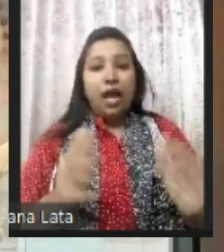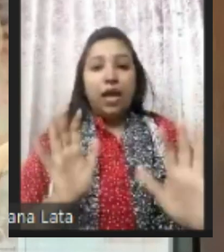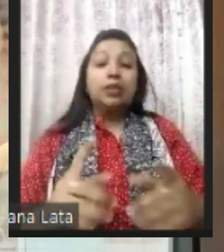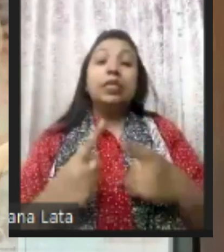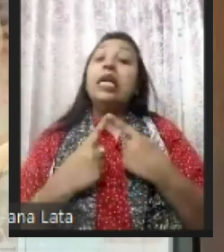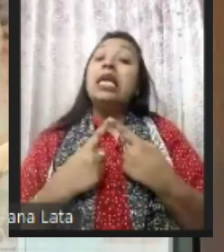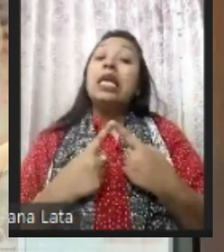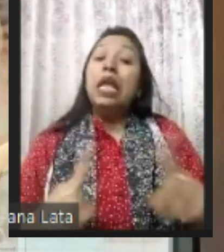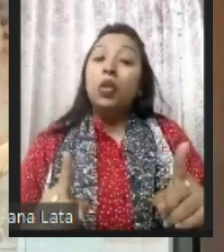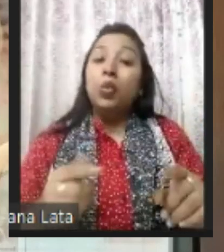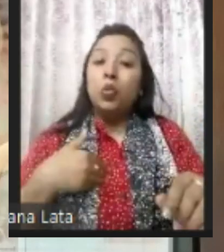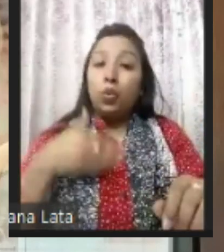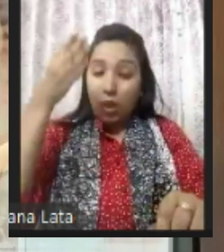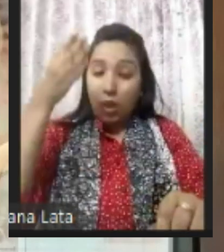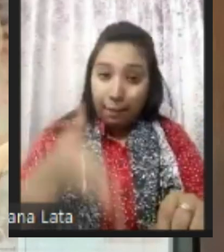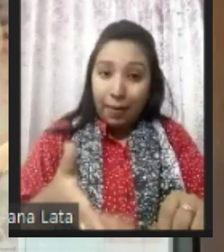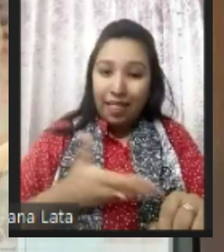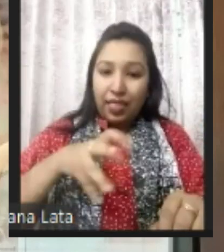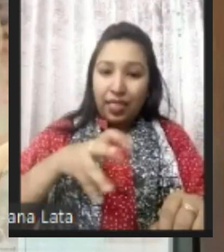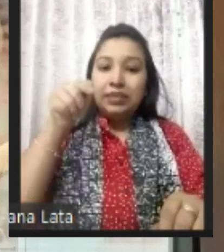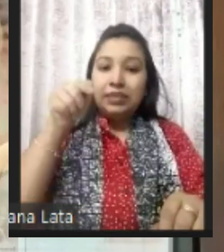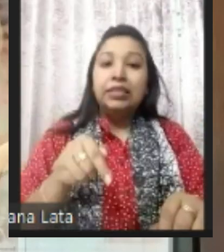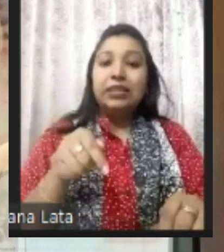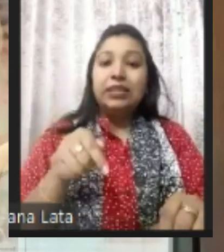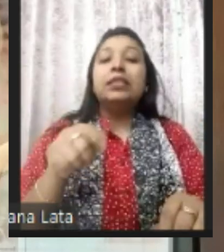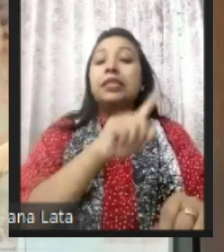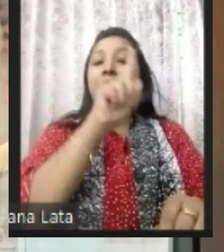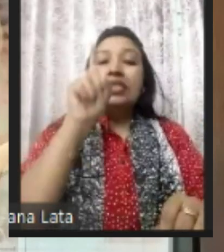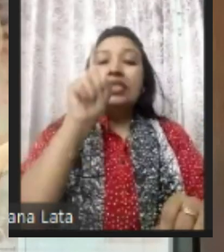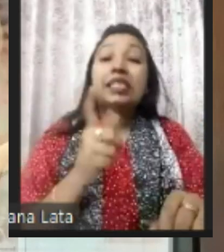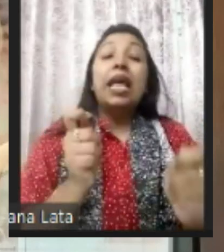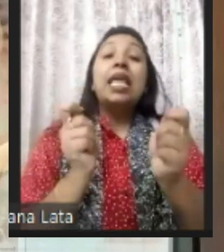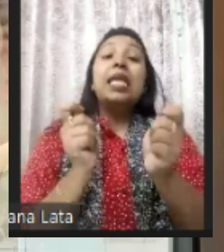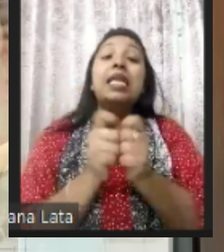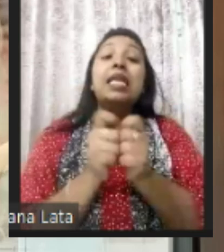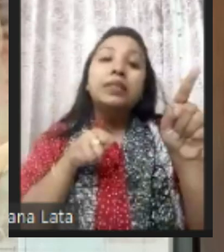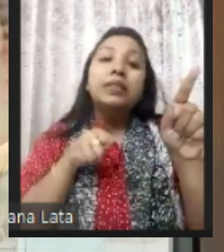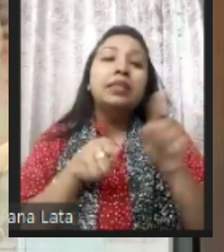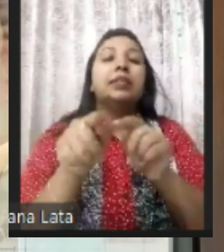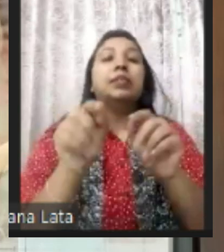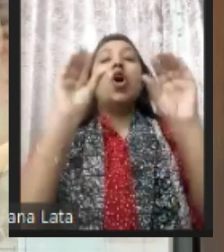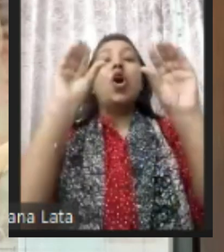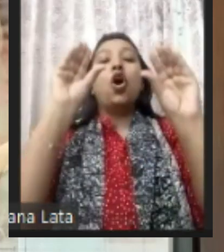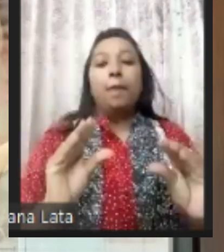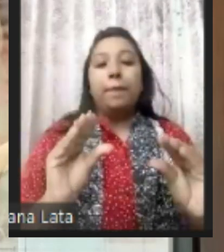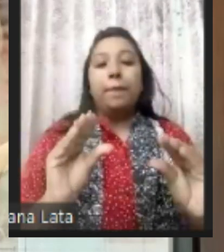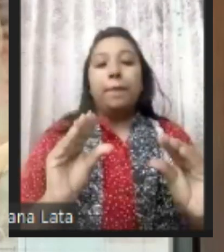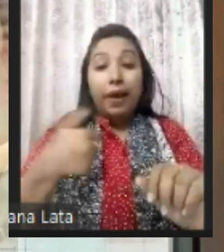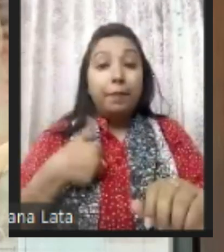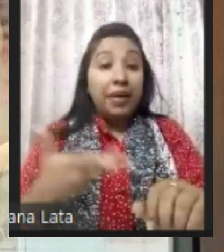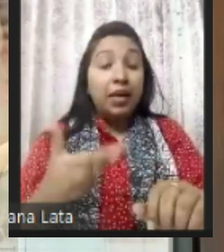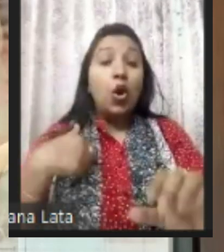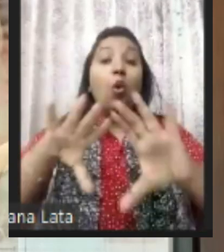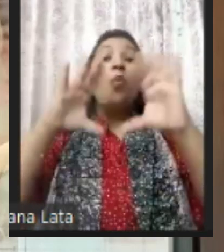the more key issue is the better is implementation, partnership and commitment, and co-creation with the global